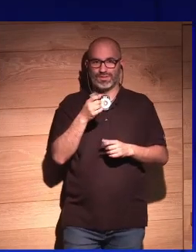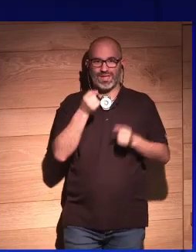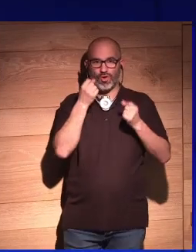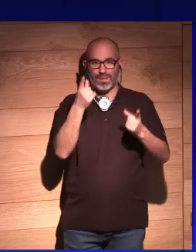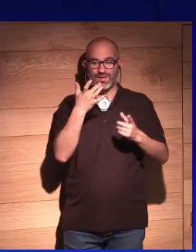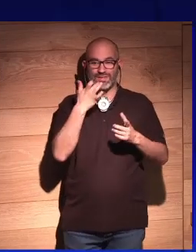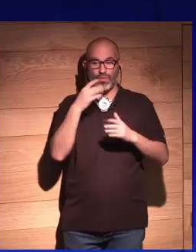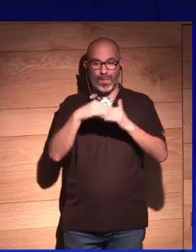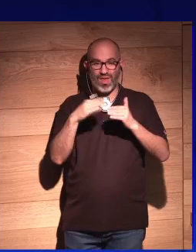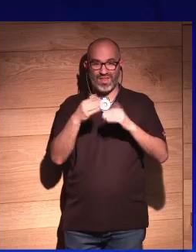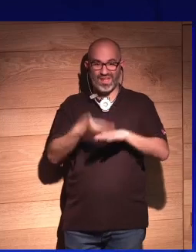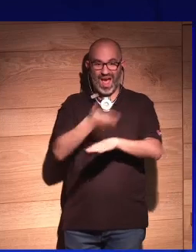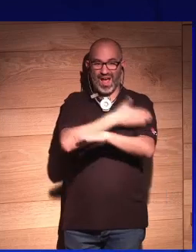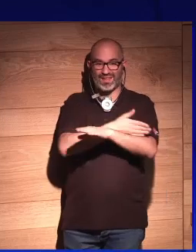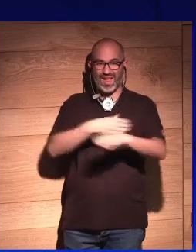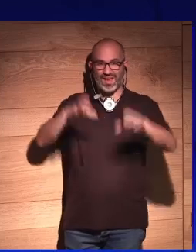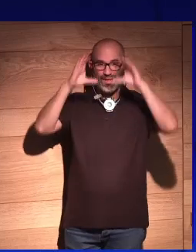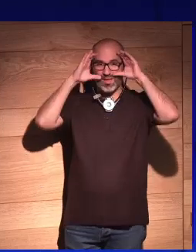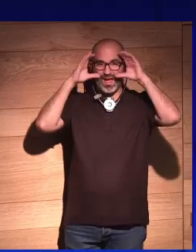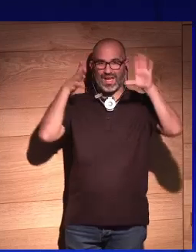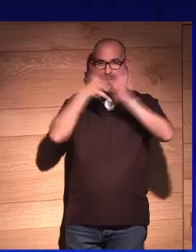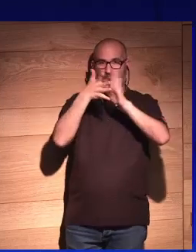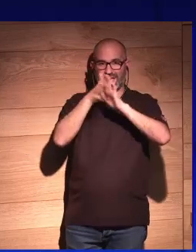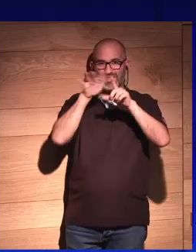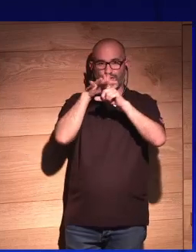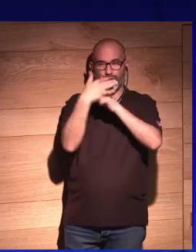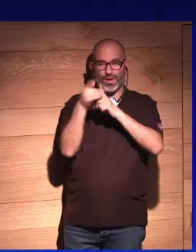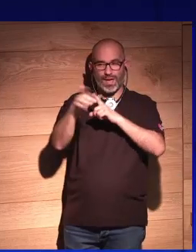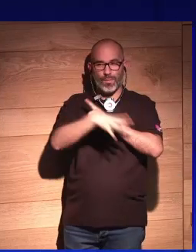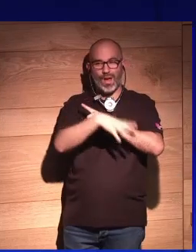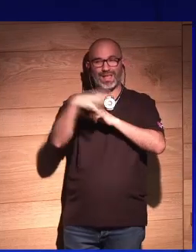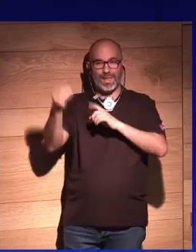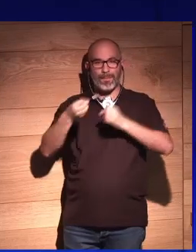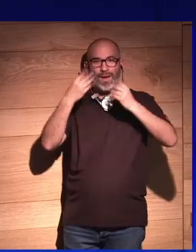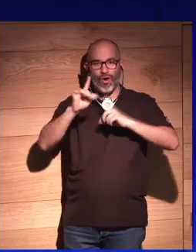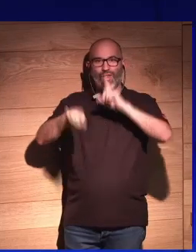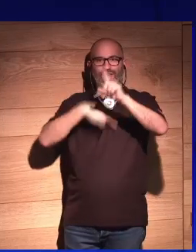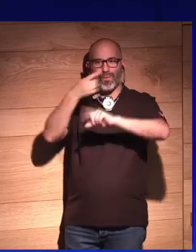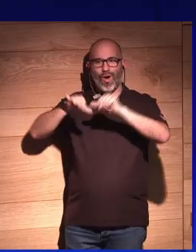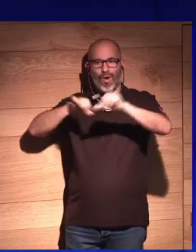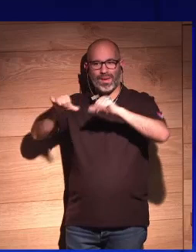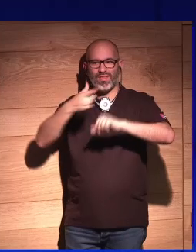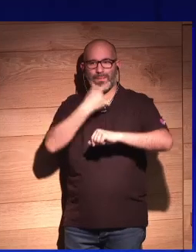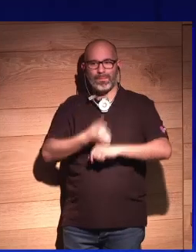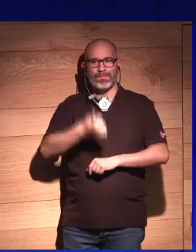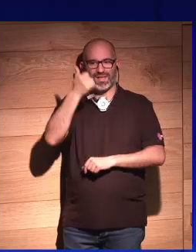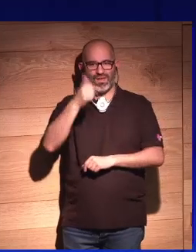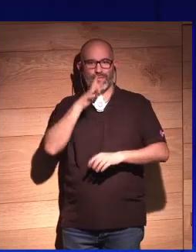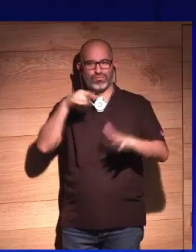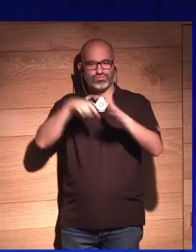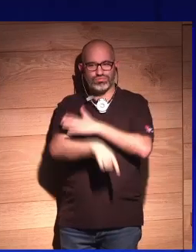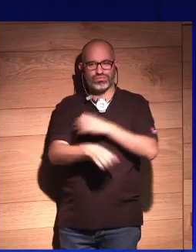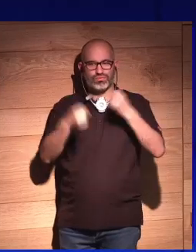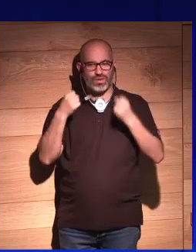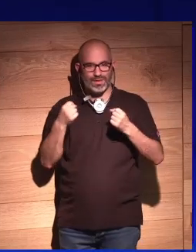allows them to understand it way faster and with much more clarity and complexity, and they